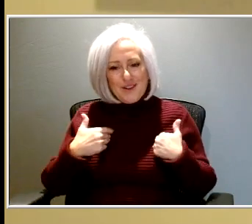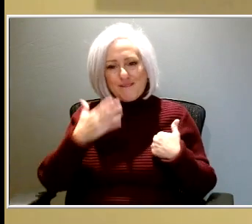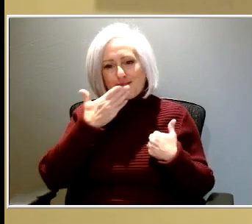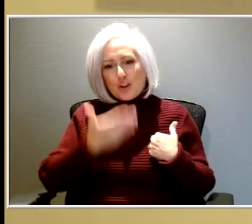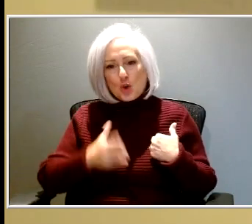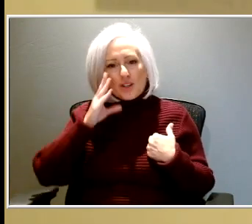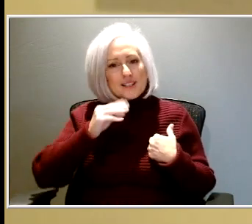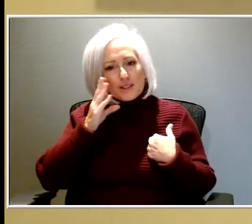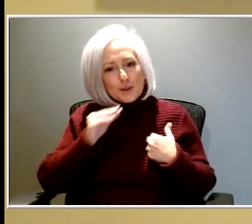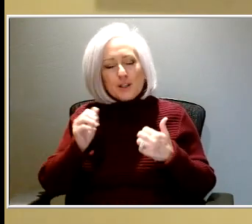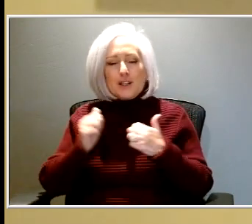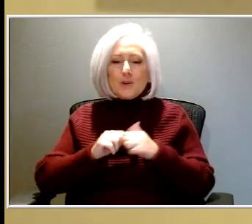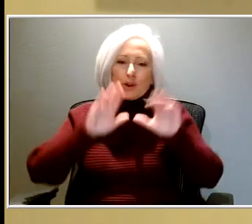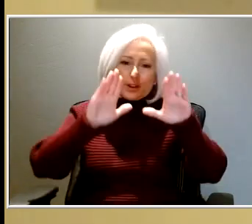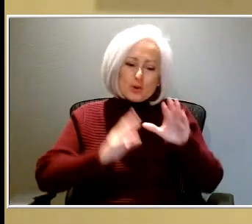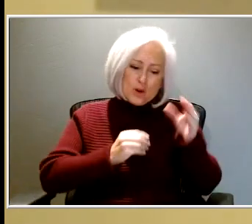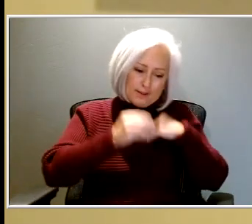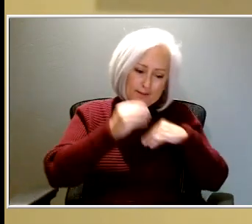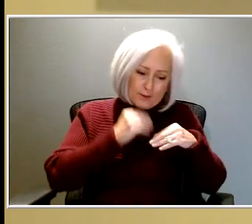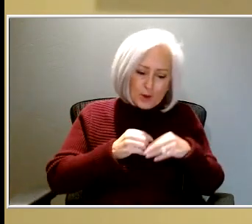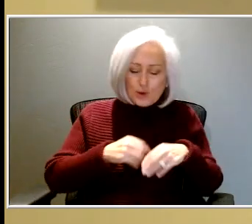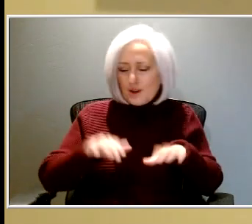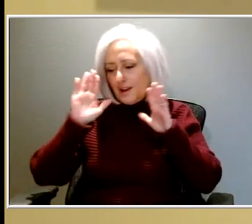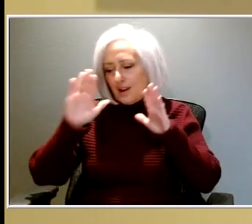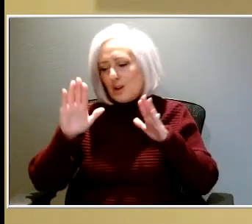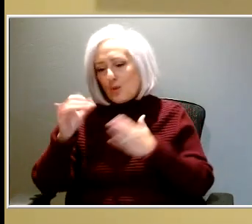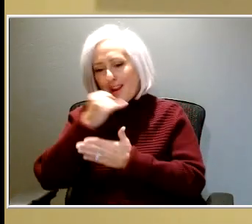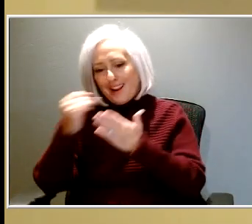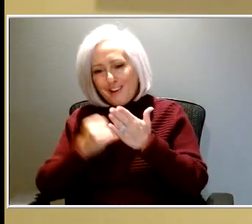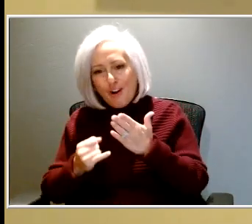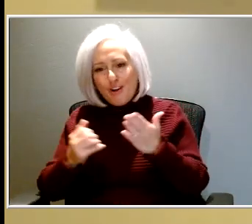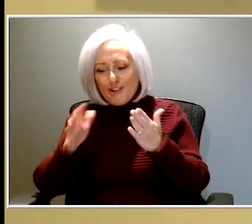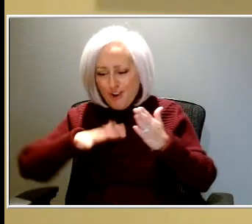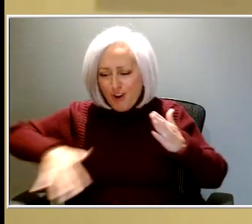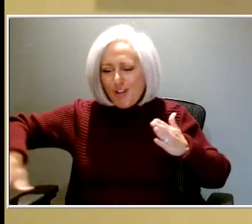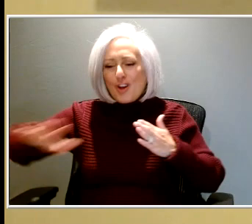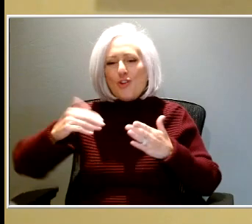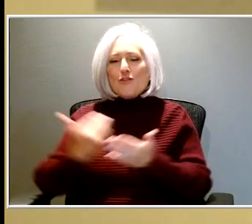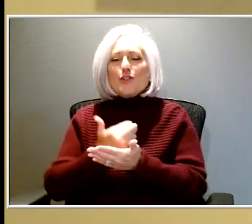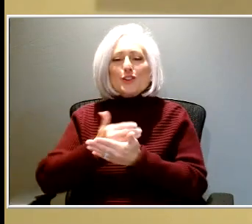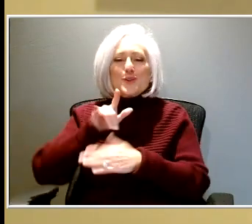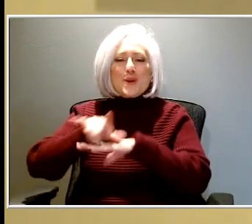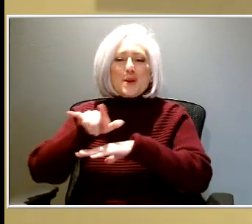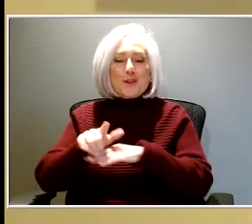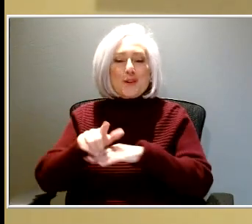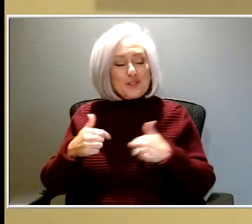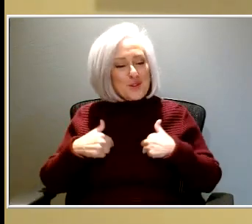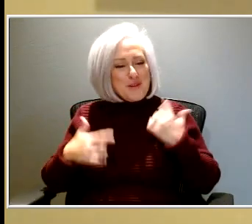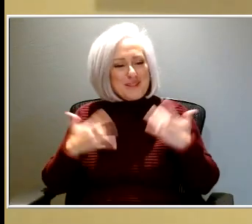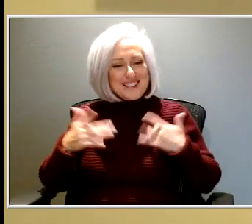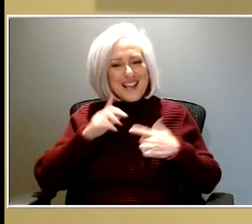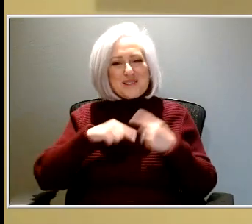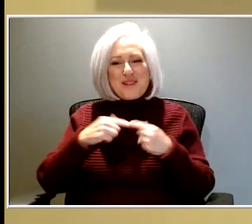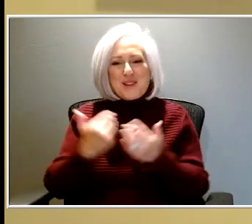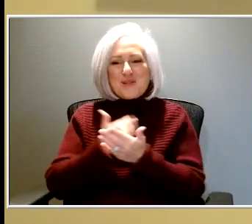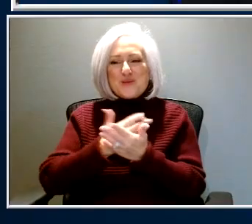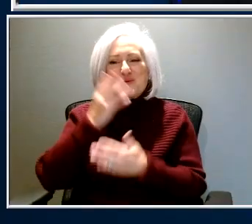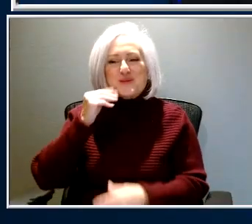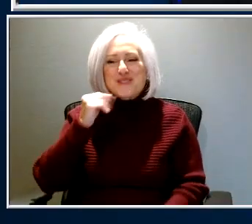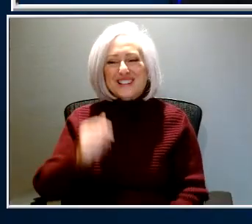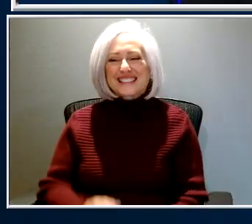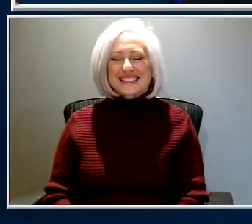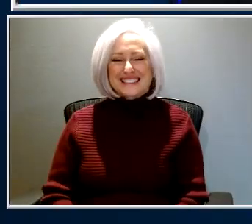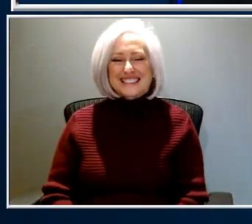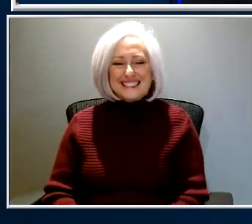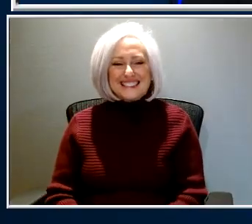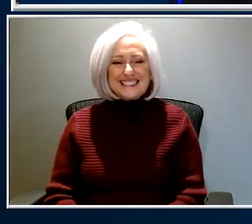great local foods and great artwork everywhere in the new terminal. So I'm excited about the new experience.